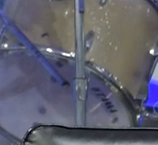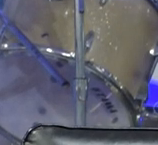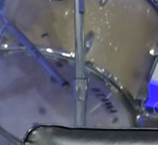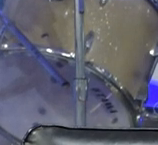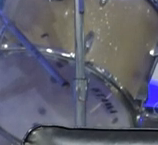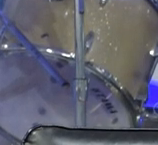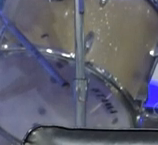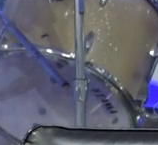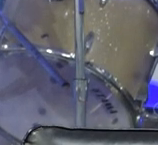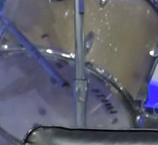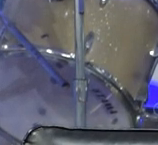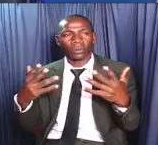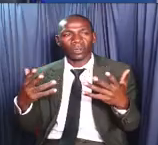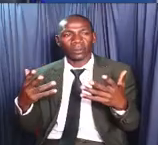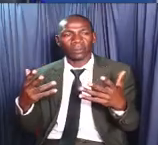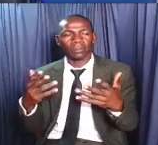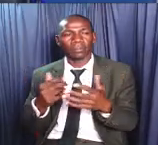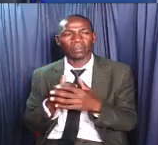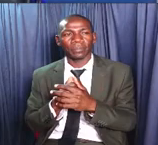same hour.